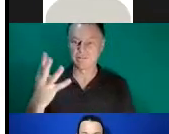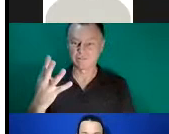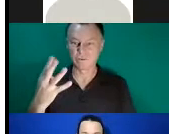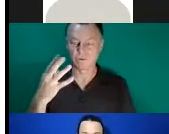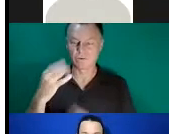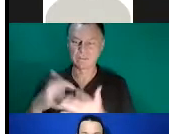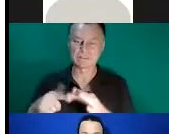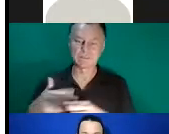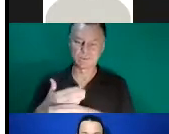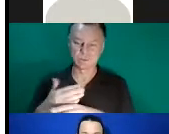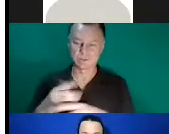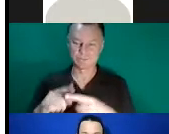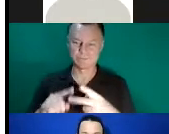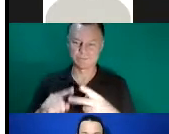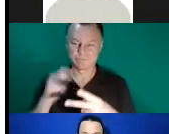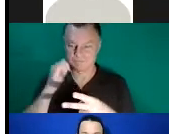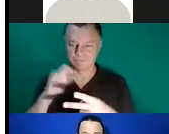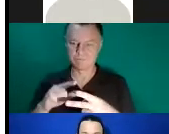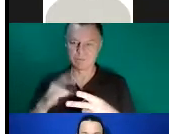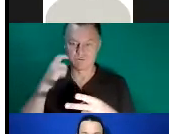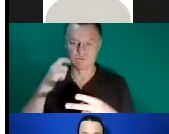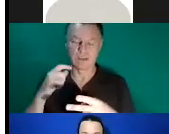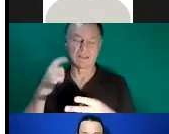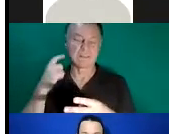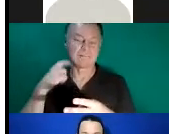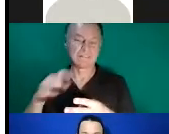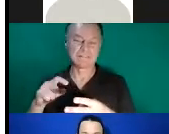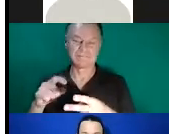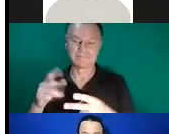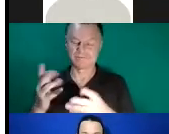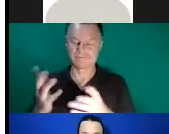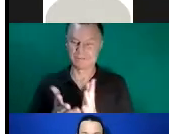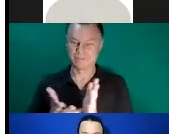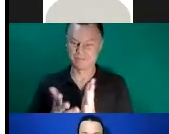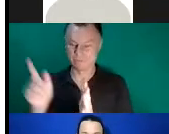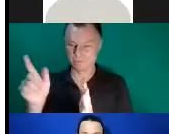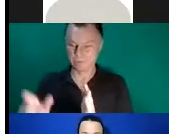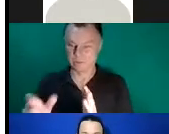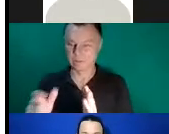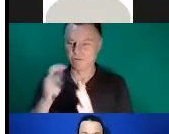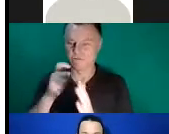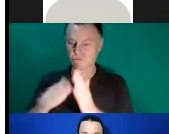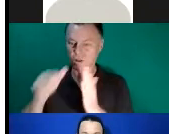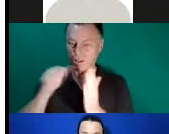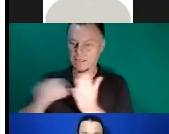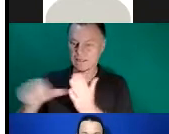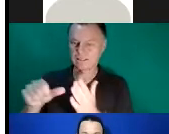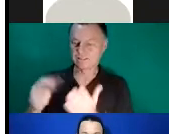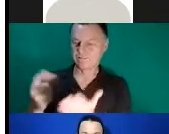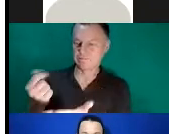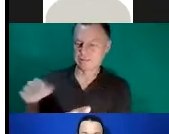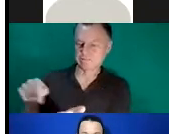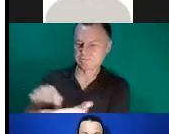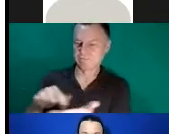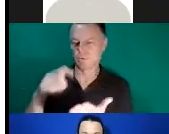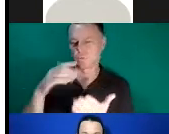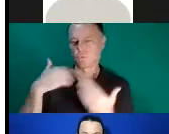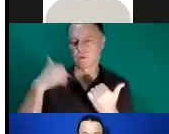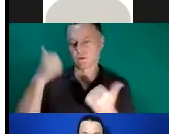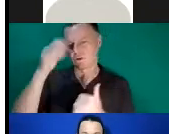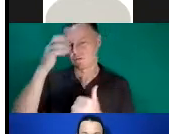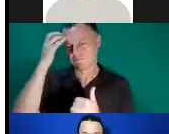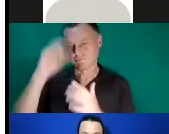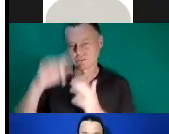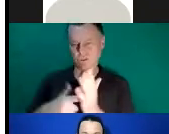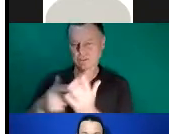workers, attempted to murder a 5th, and sent extortion letters to well-known and respected doctors in the